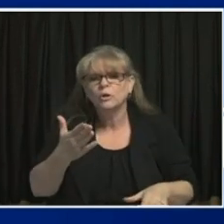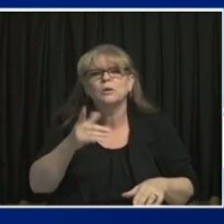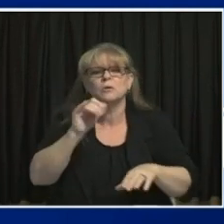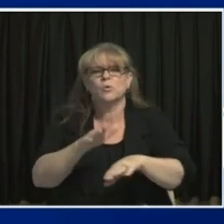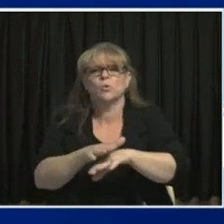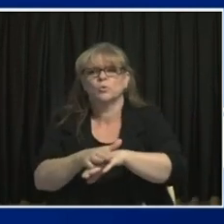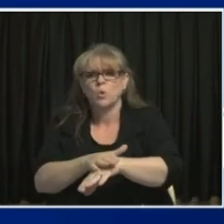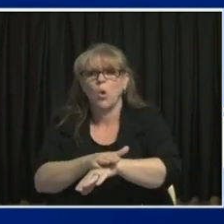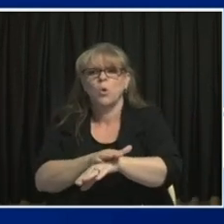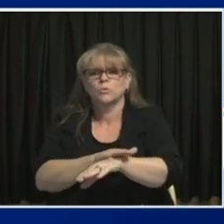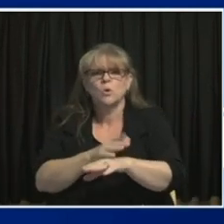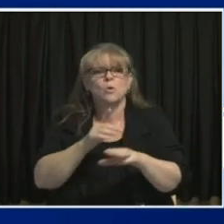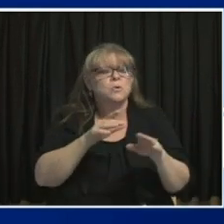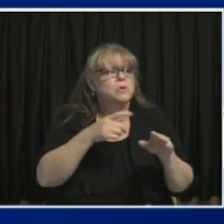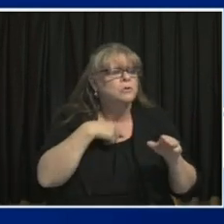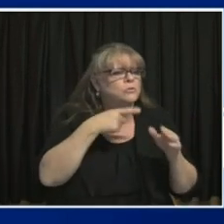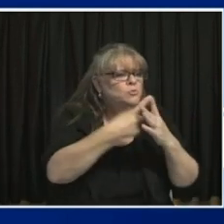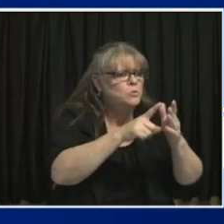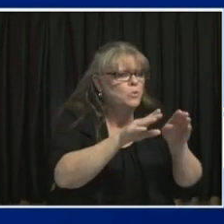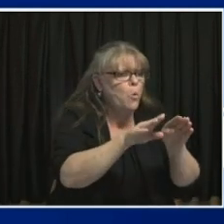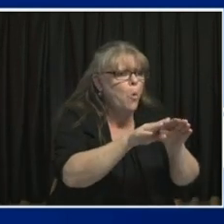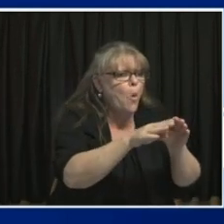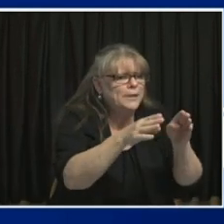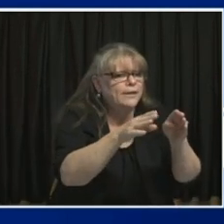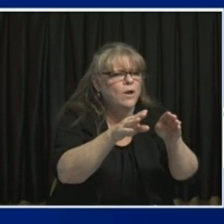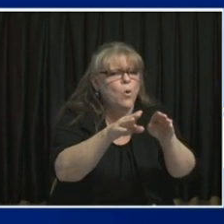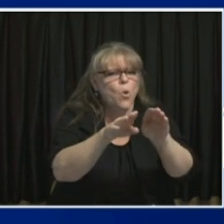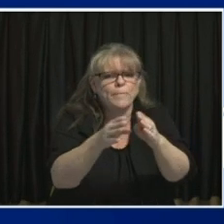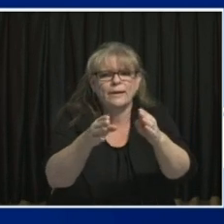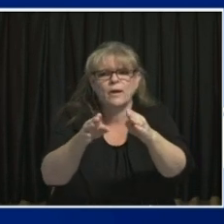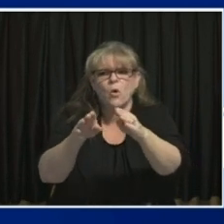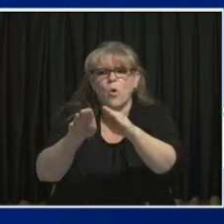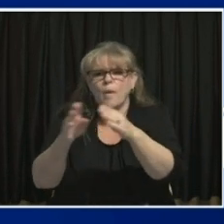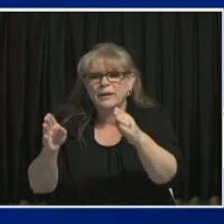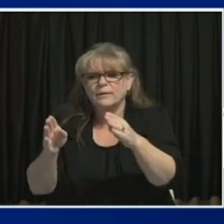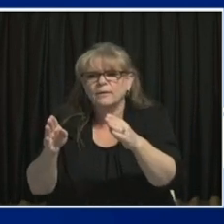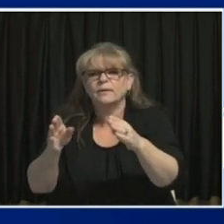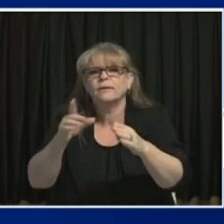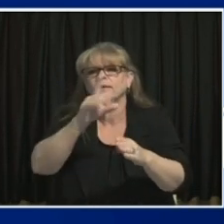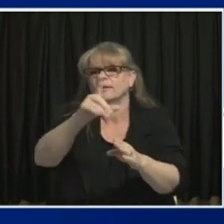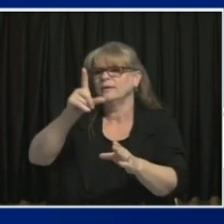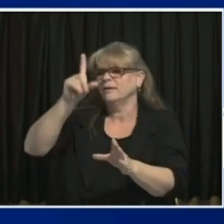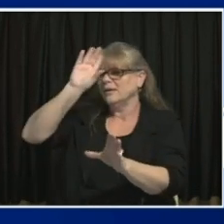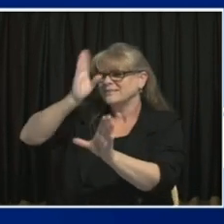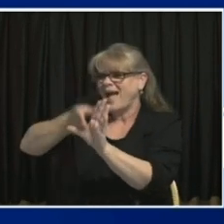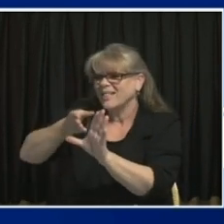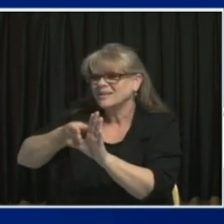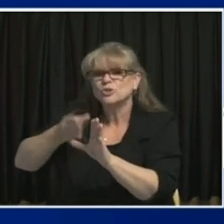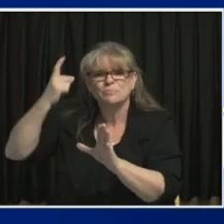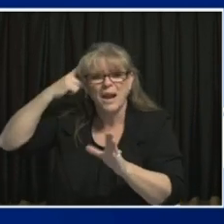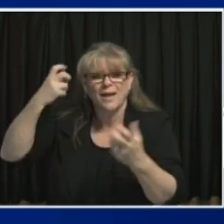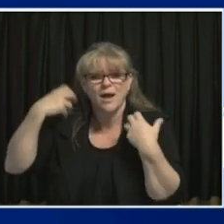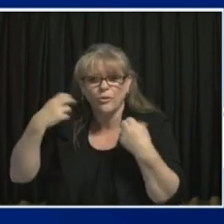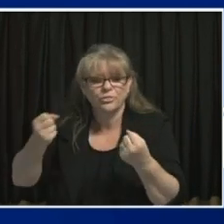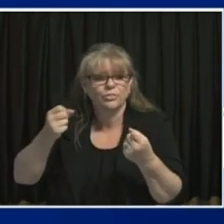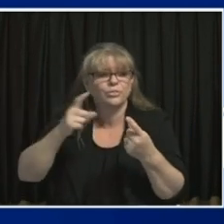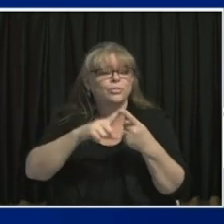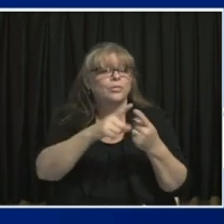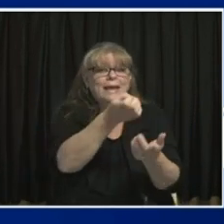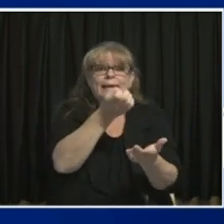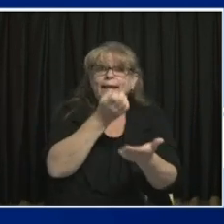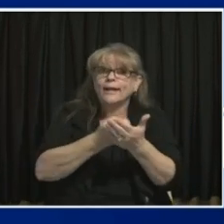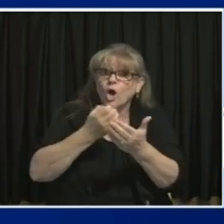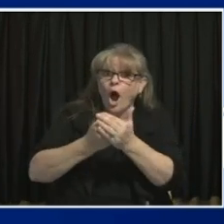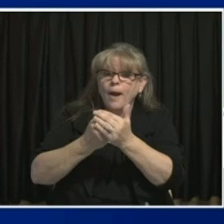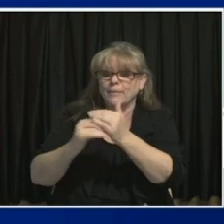and earn a living and sustain ourselves psychologically and economically. And a lot of folks have asked, what are we looking